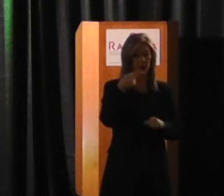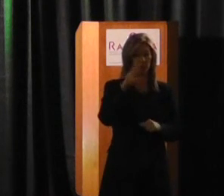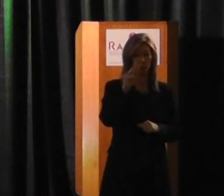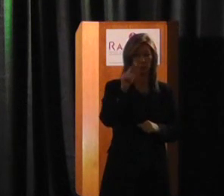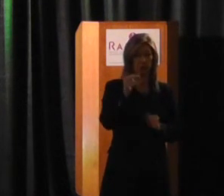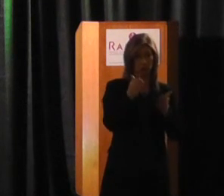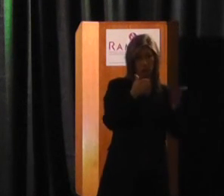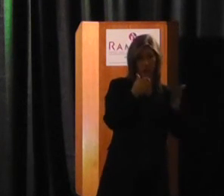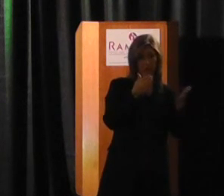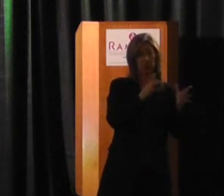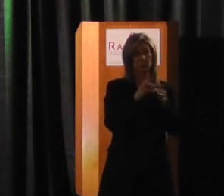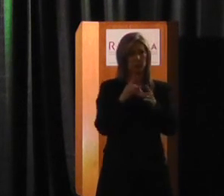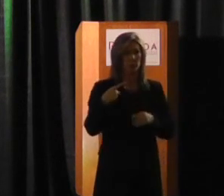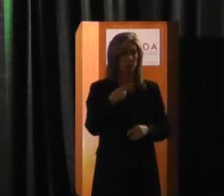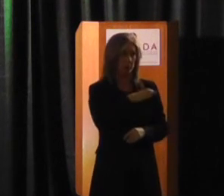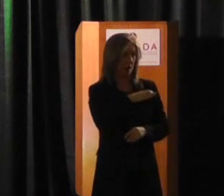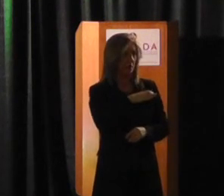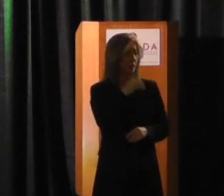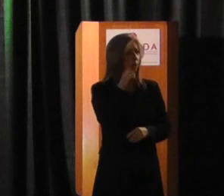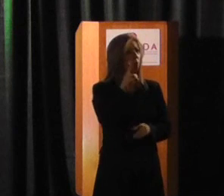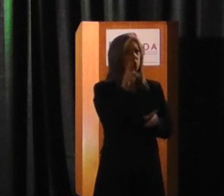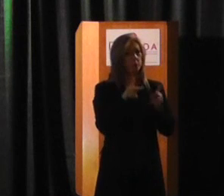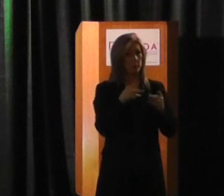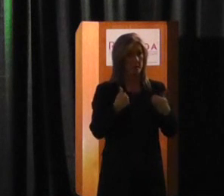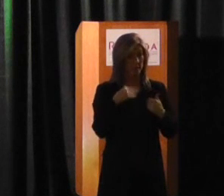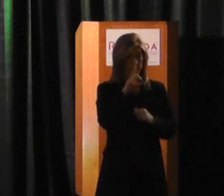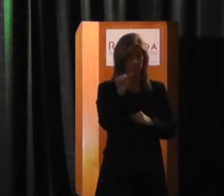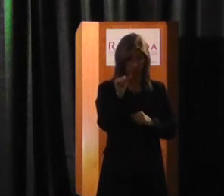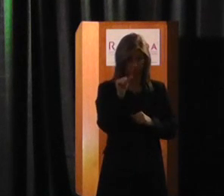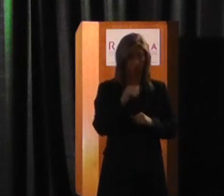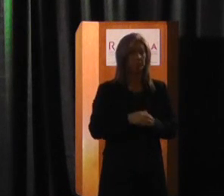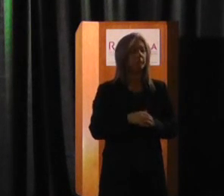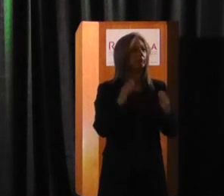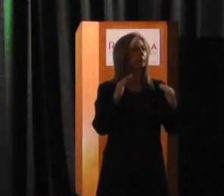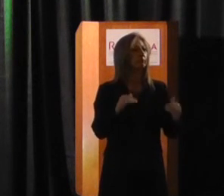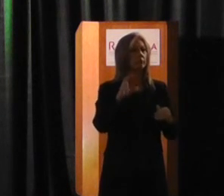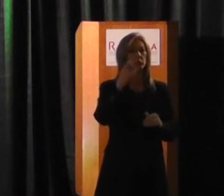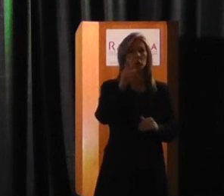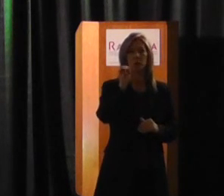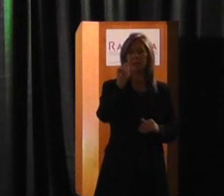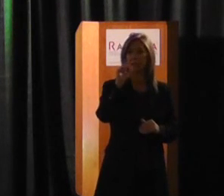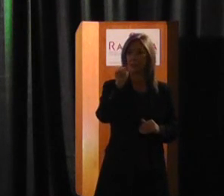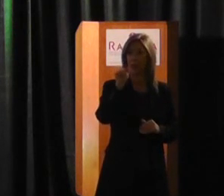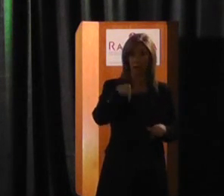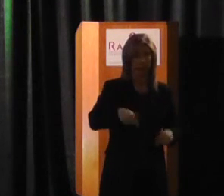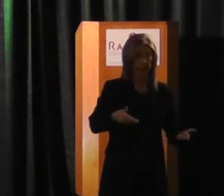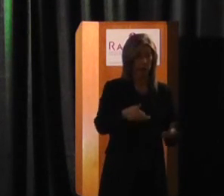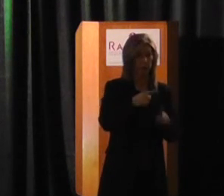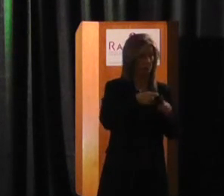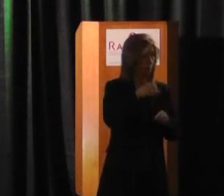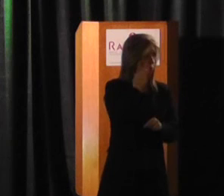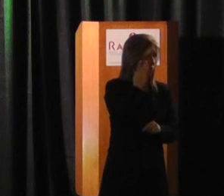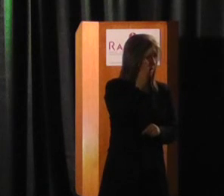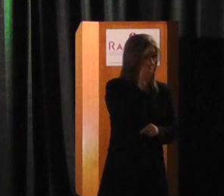Alberta Human Services and the Premier's Council on the Status of Persons with Disabilities. Christina Fedoruk here at the Ramada Inn and her team for